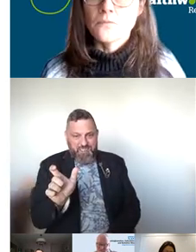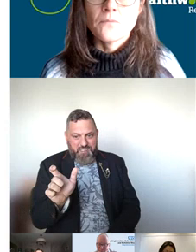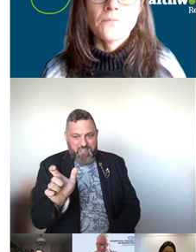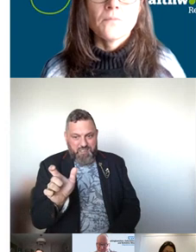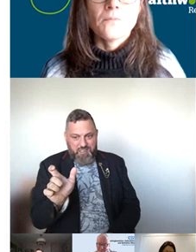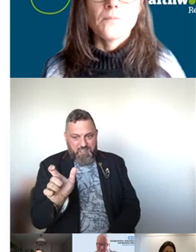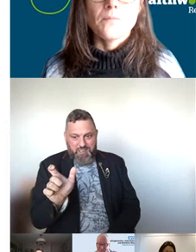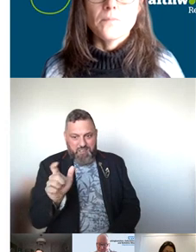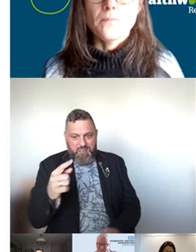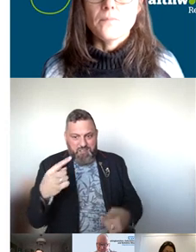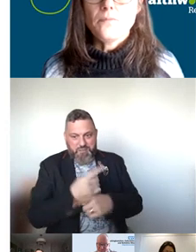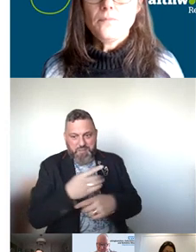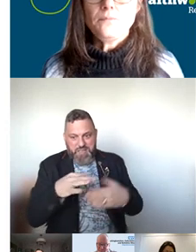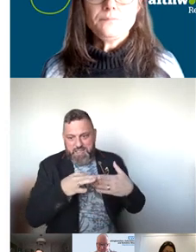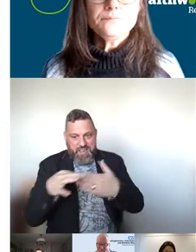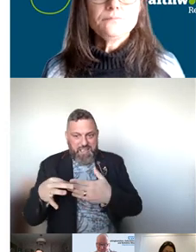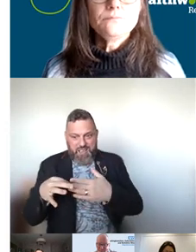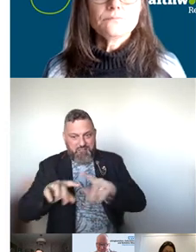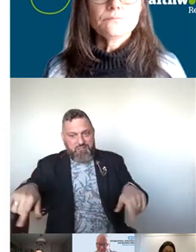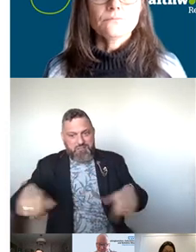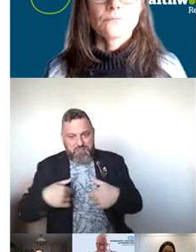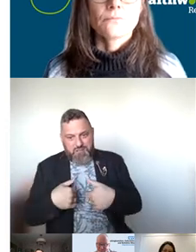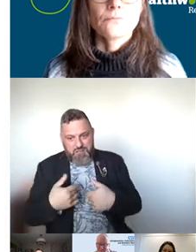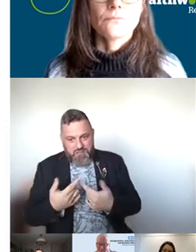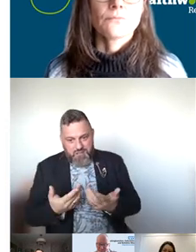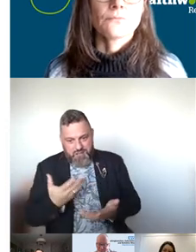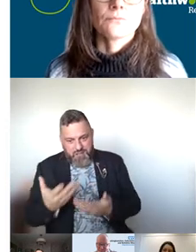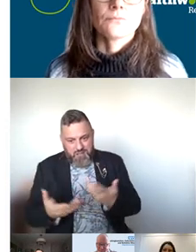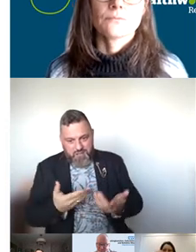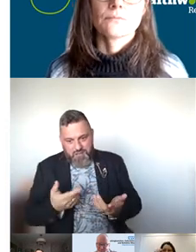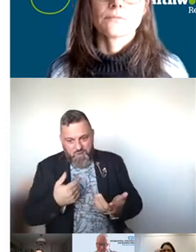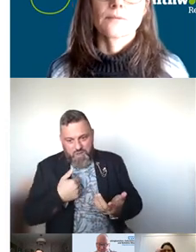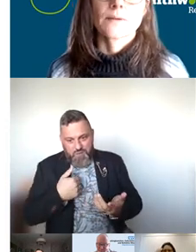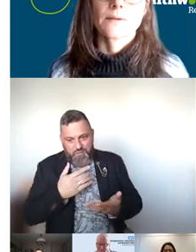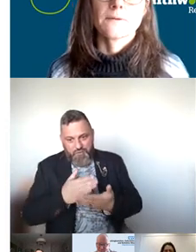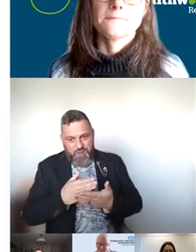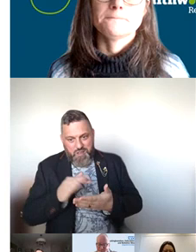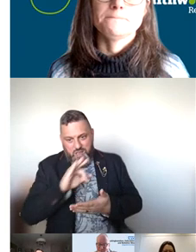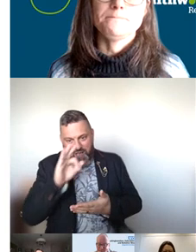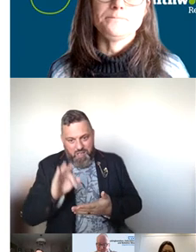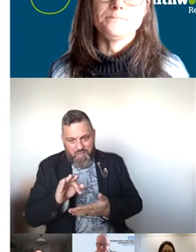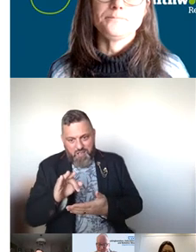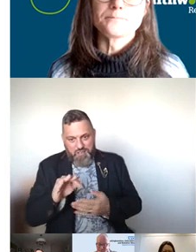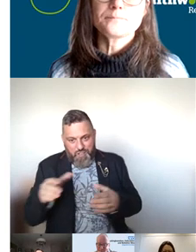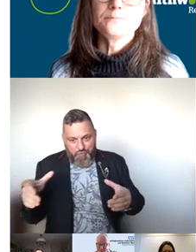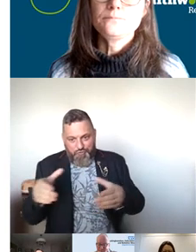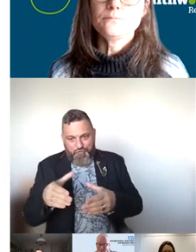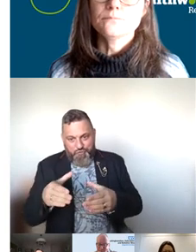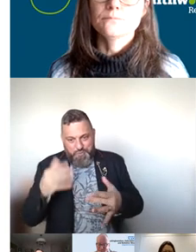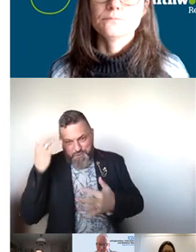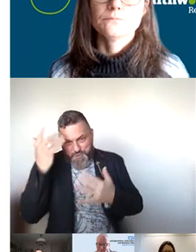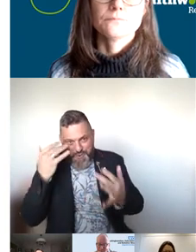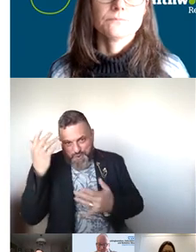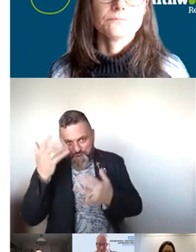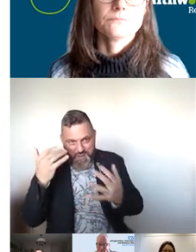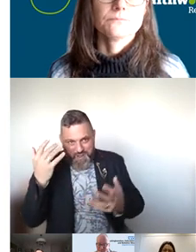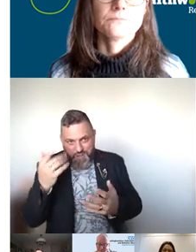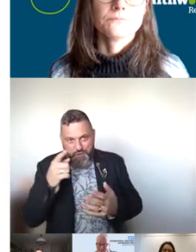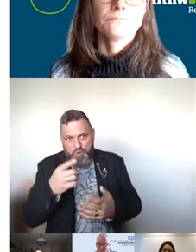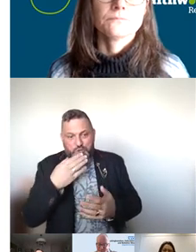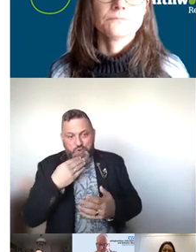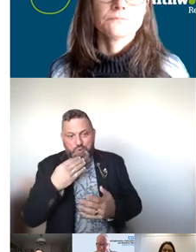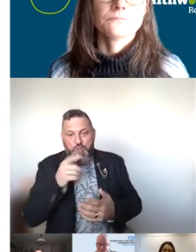to mislead, I think, the general public. So I'm just asking the group to consider the overuse of